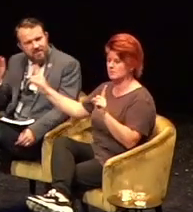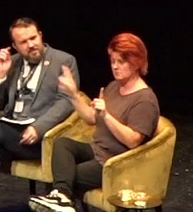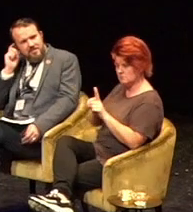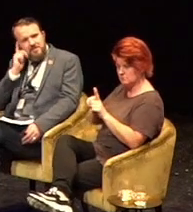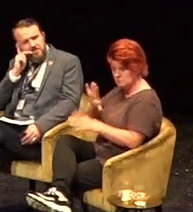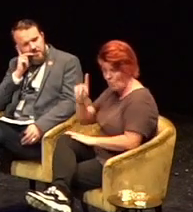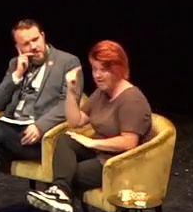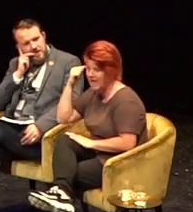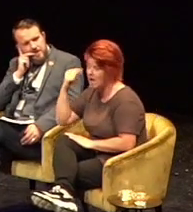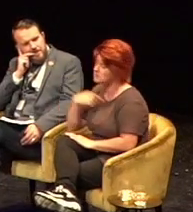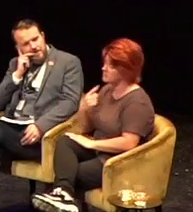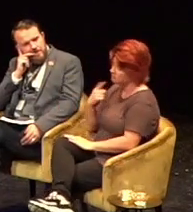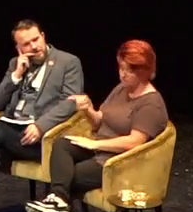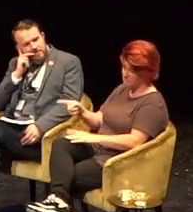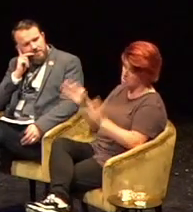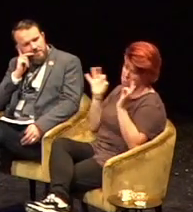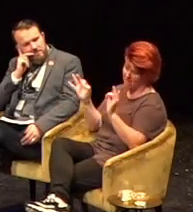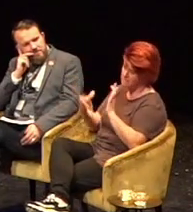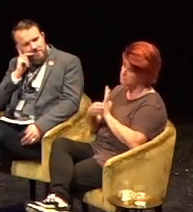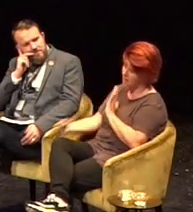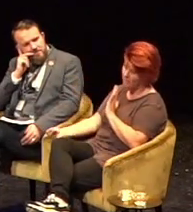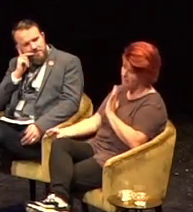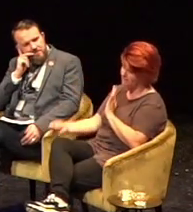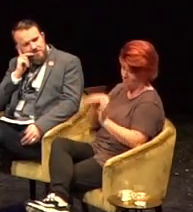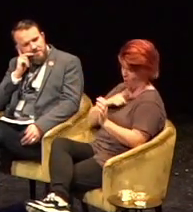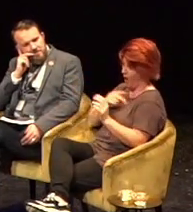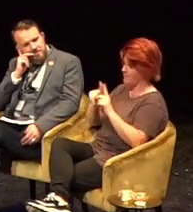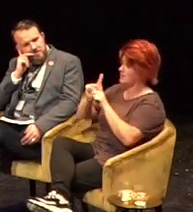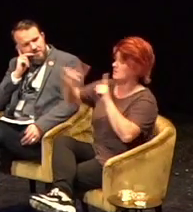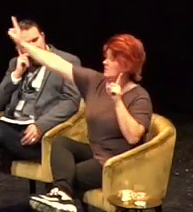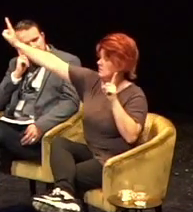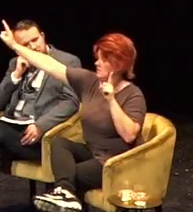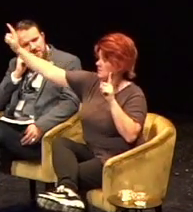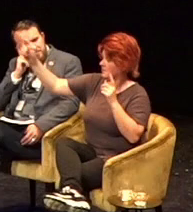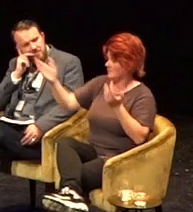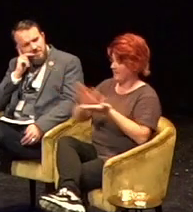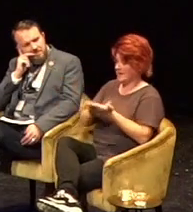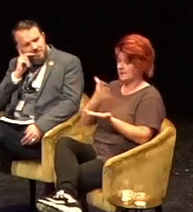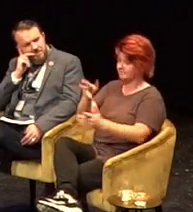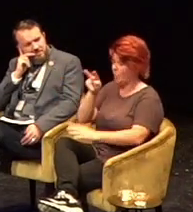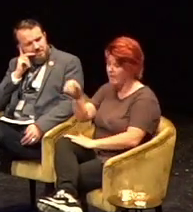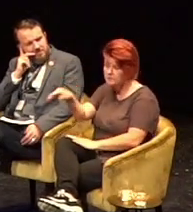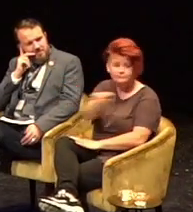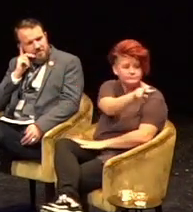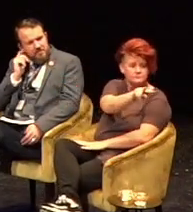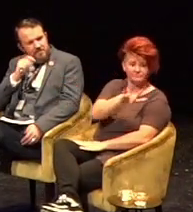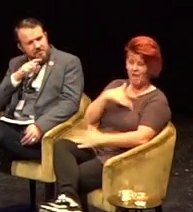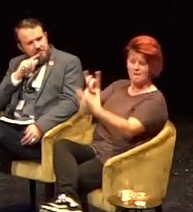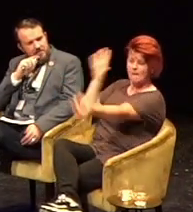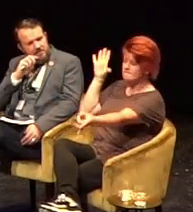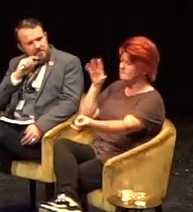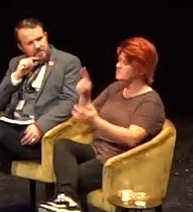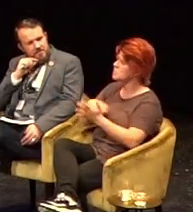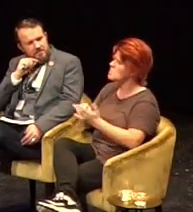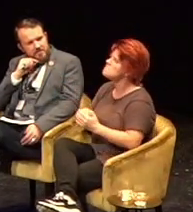She was really happy. We had interpreters, things like that. I said that's fine, which is great. It's a good example from her, having the interpreters more close to what's happening